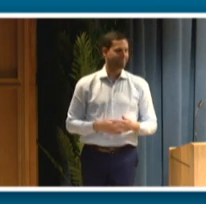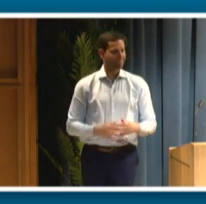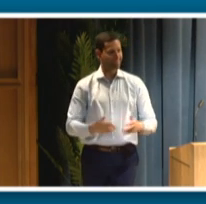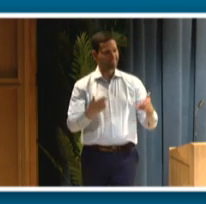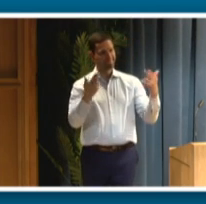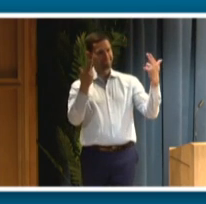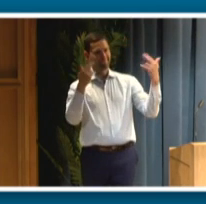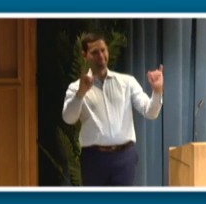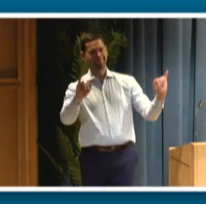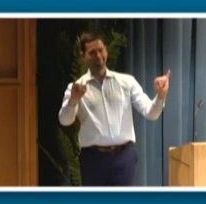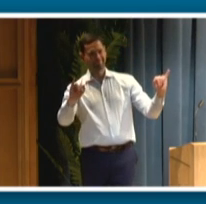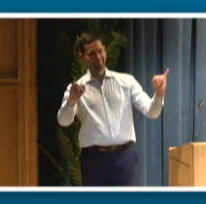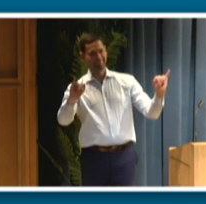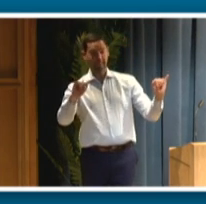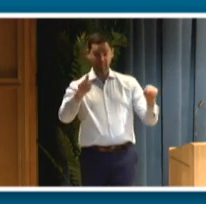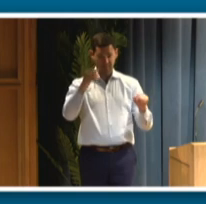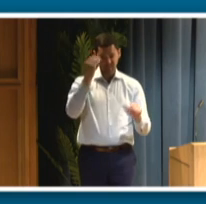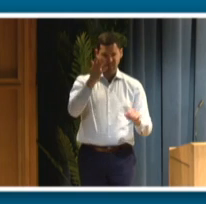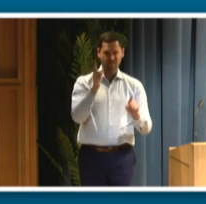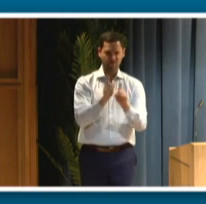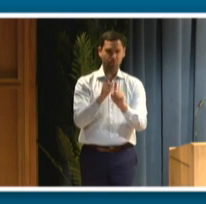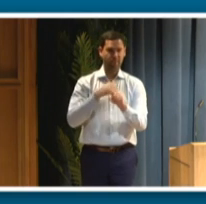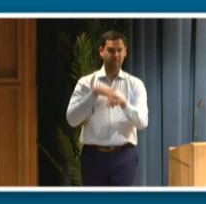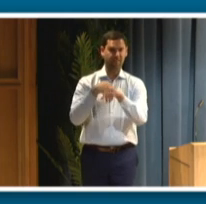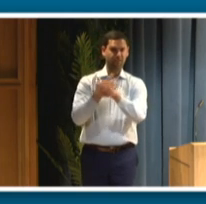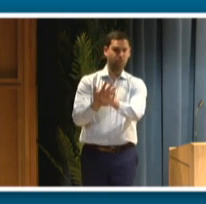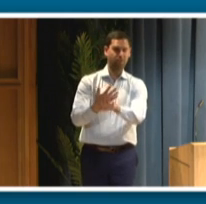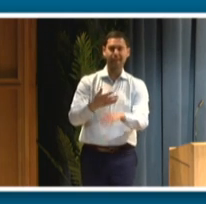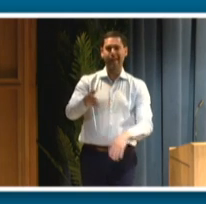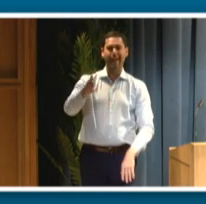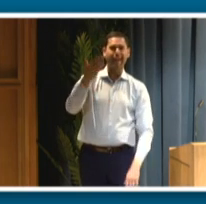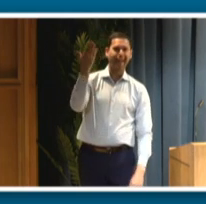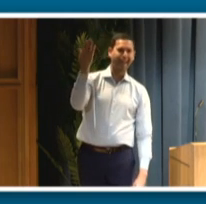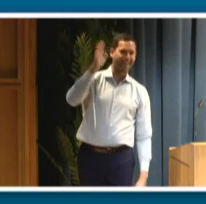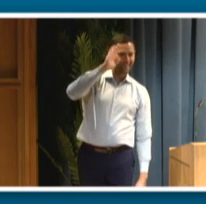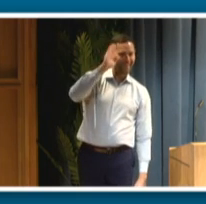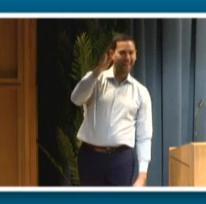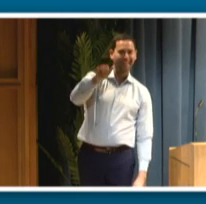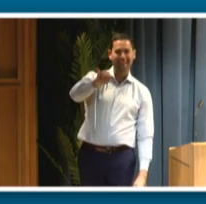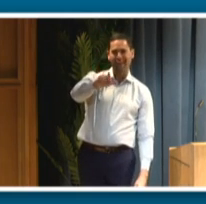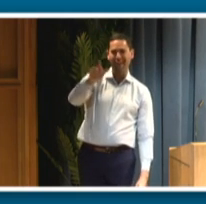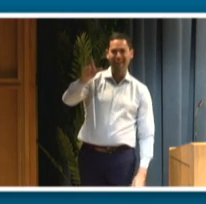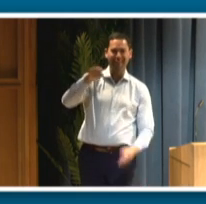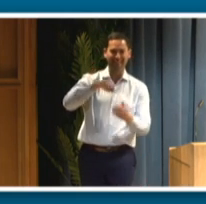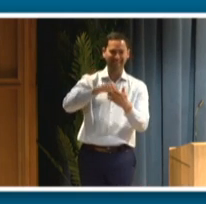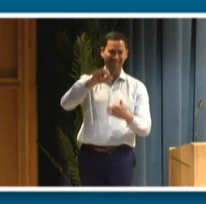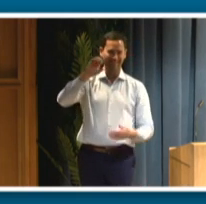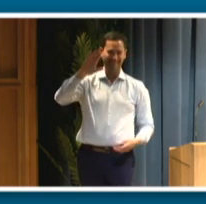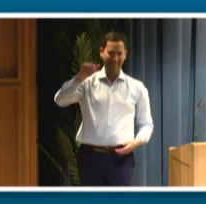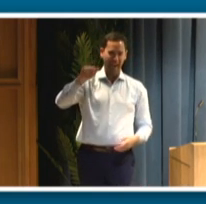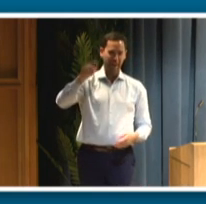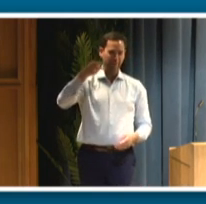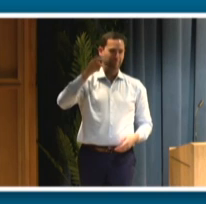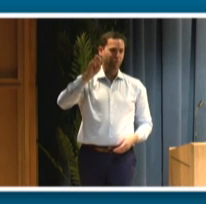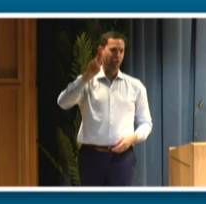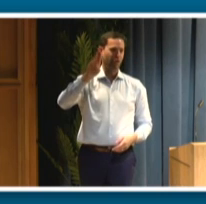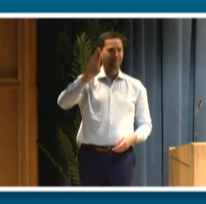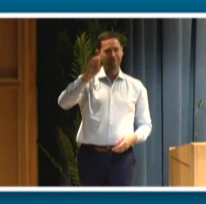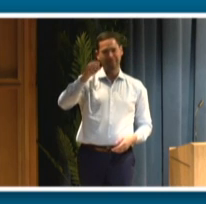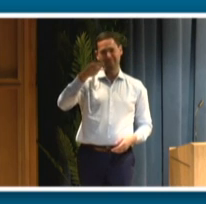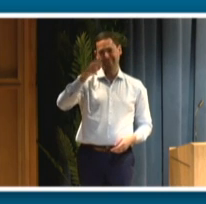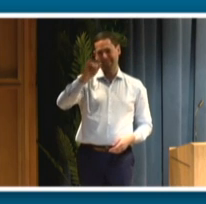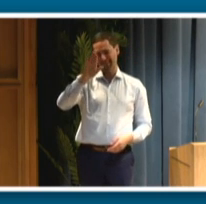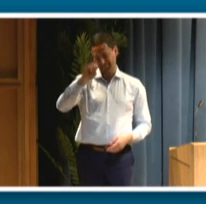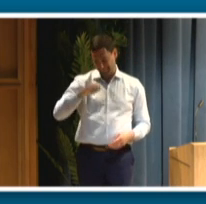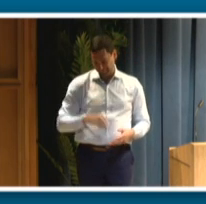We have a virtual audience that is joining us also, so. Hey, y'all, in cyberspace. So we're gonna go ahead and